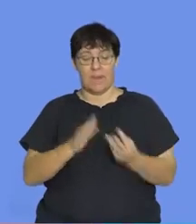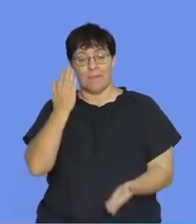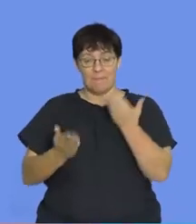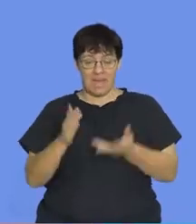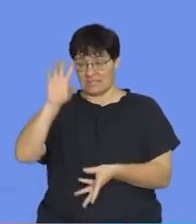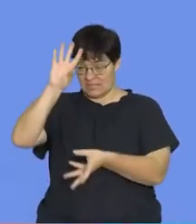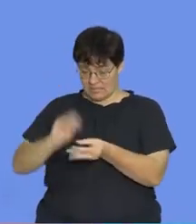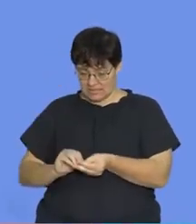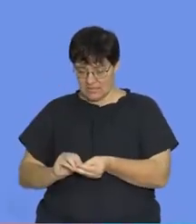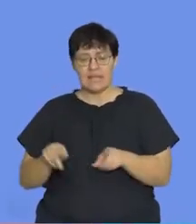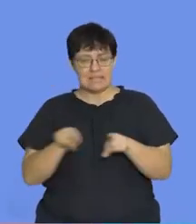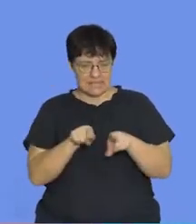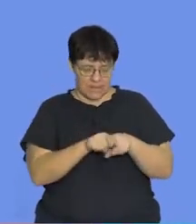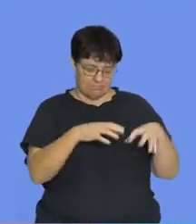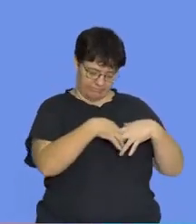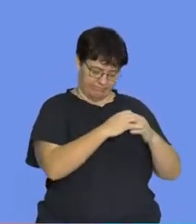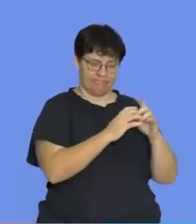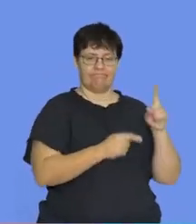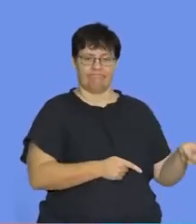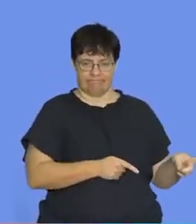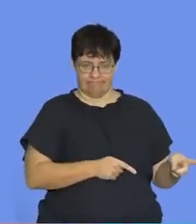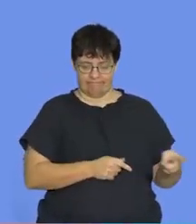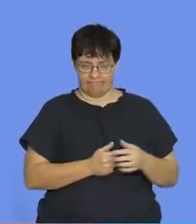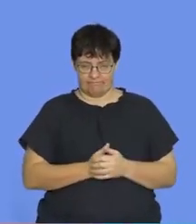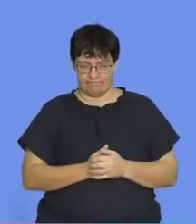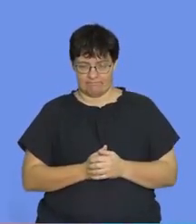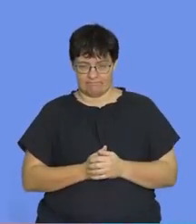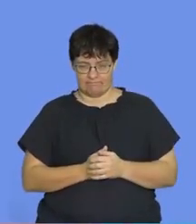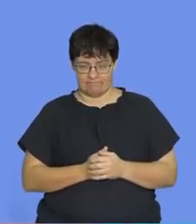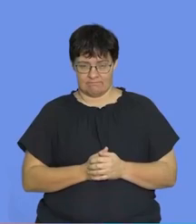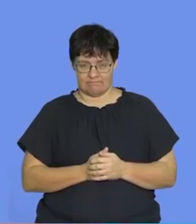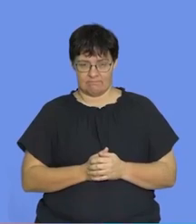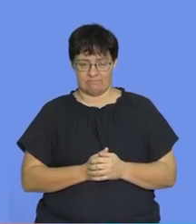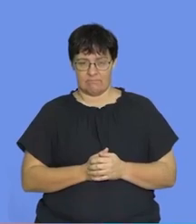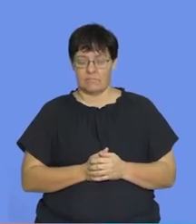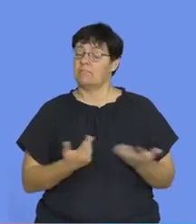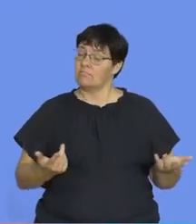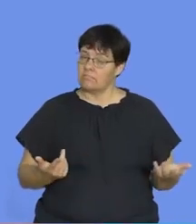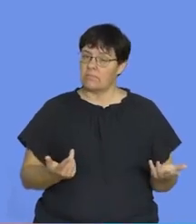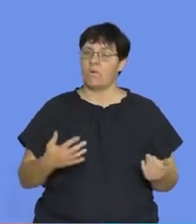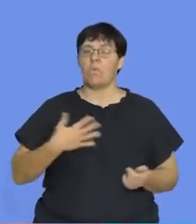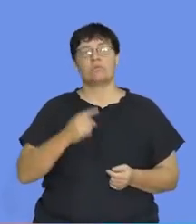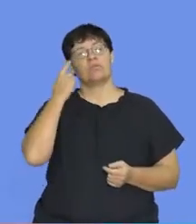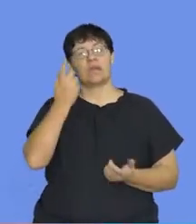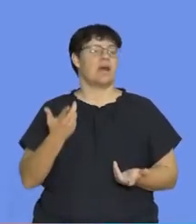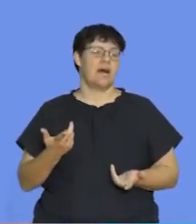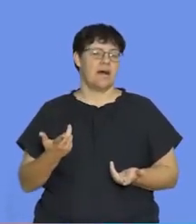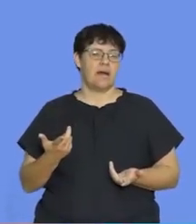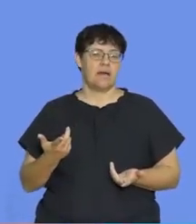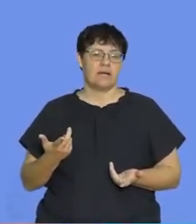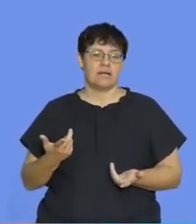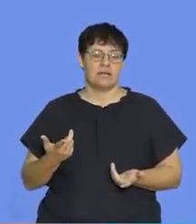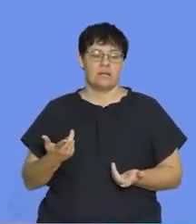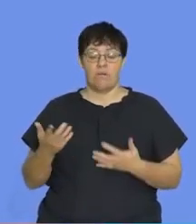the reactants needs to be equal to the total mass of the products. So as a result, we want to think of it in terms of